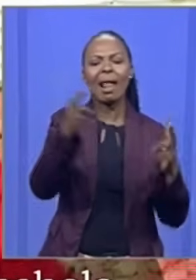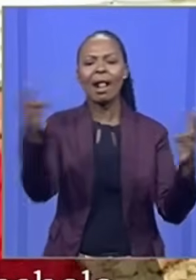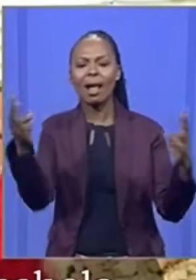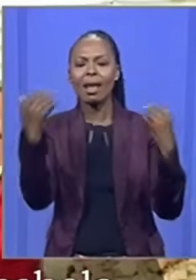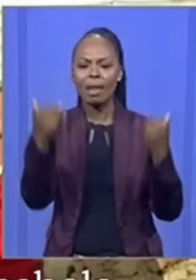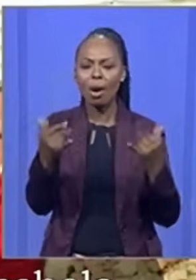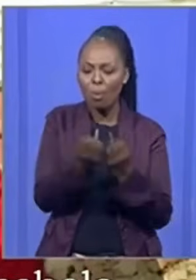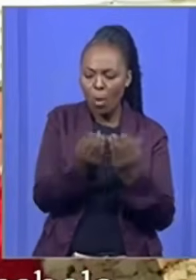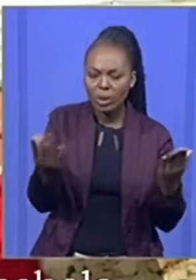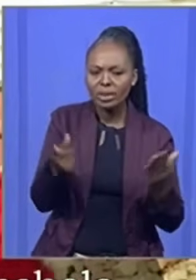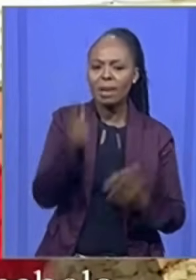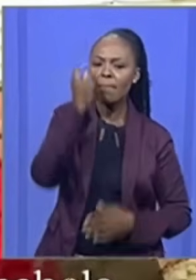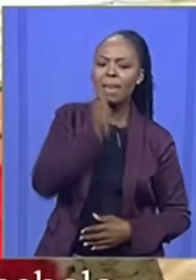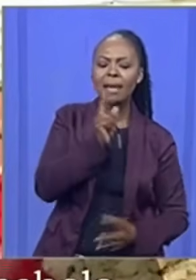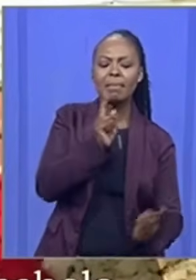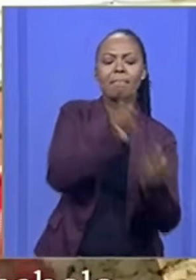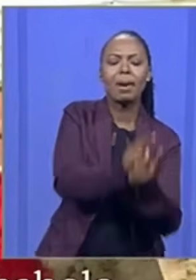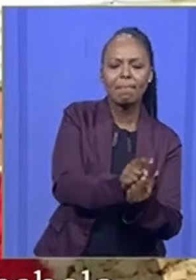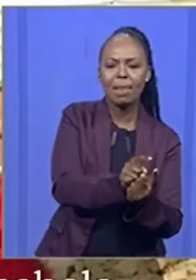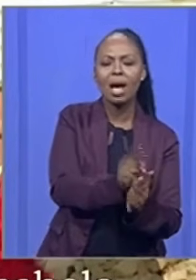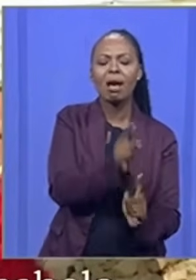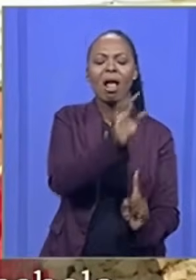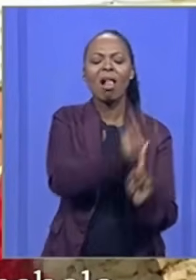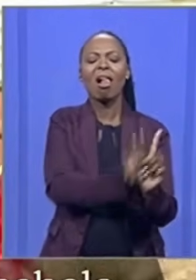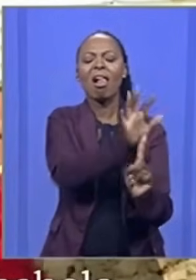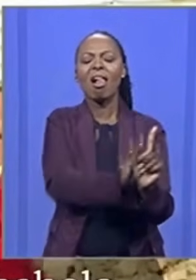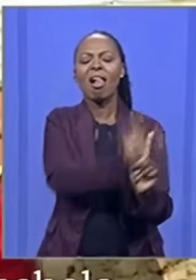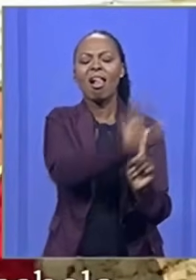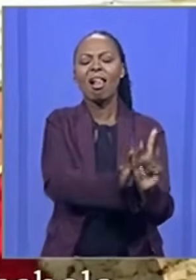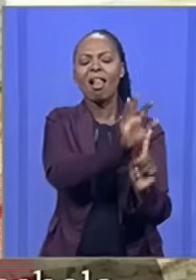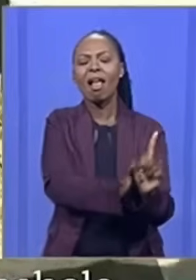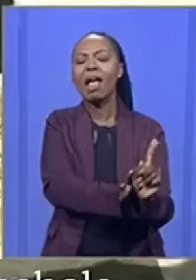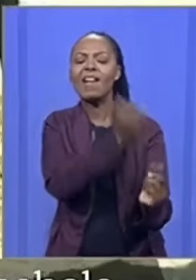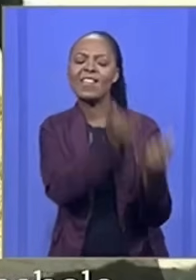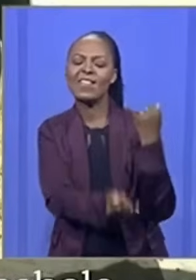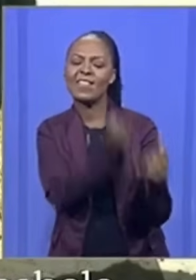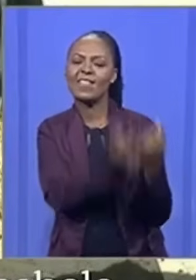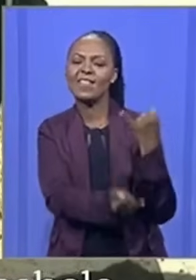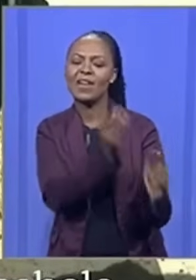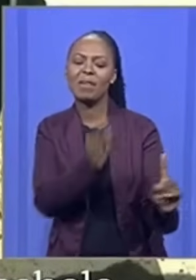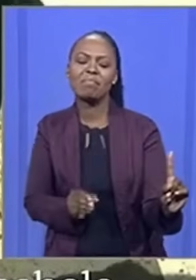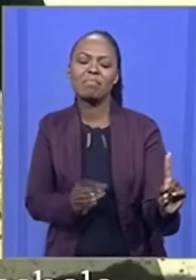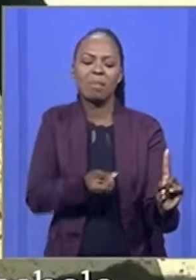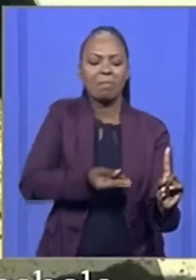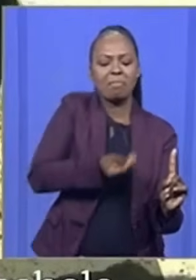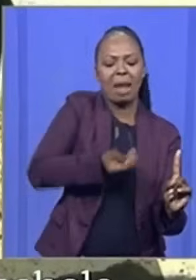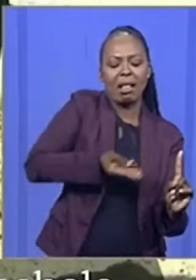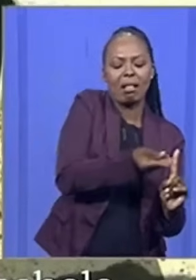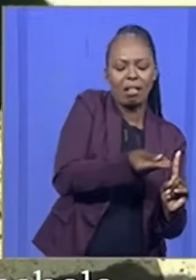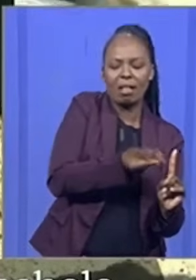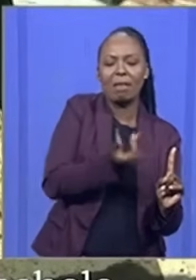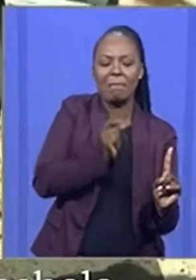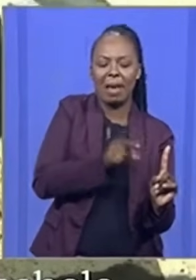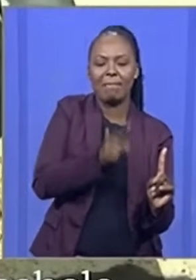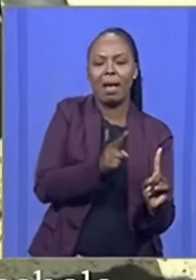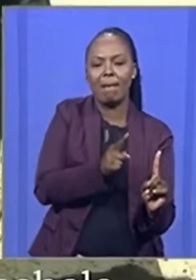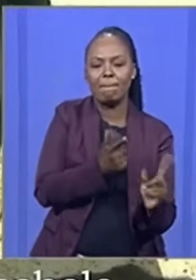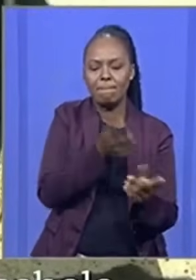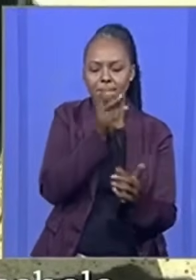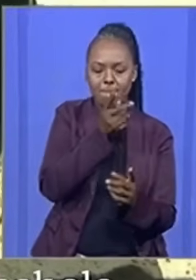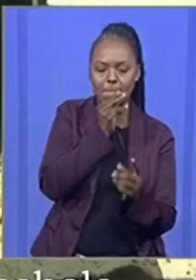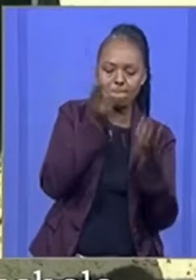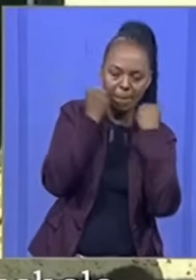ba bontate ba kopana le bona ba ba dirisa ka thobalano go tswa mo ba ba fa tšhelete. Dipalo tse di rebotsweng ke ba lefapha la bosetšhaba la boitekanelo di